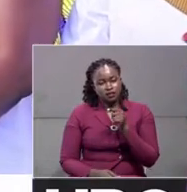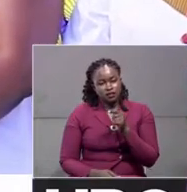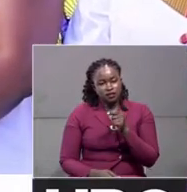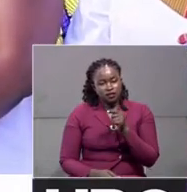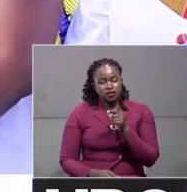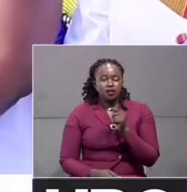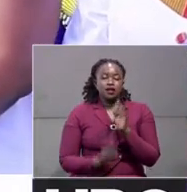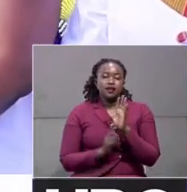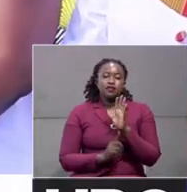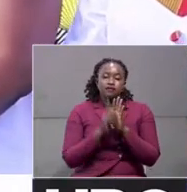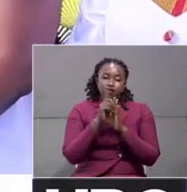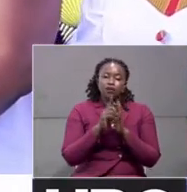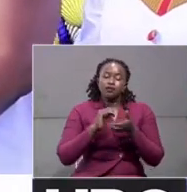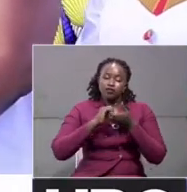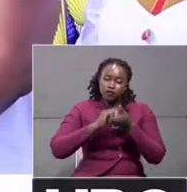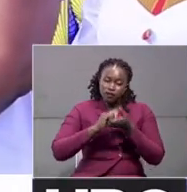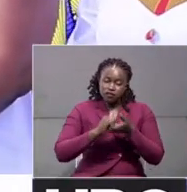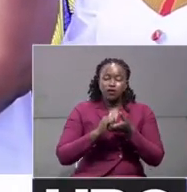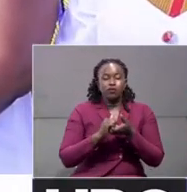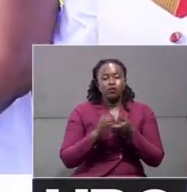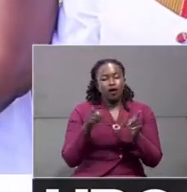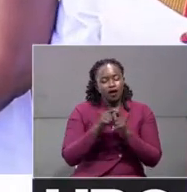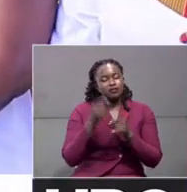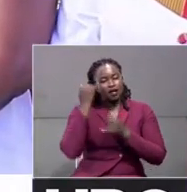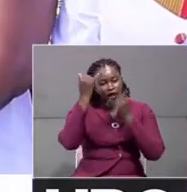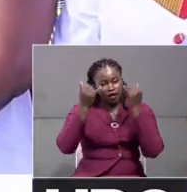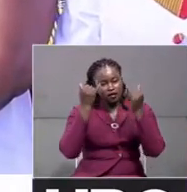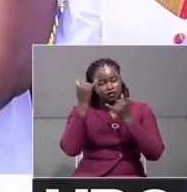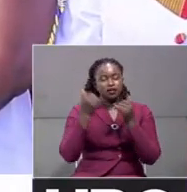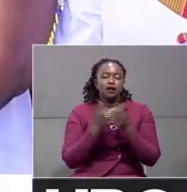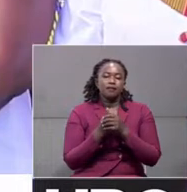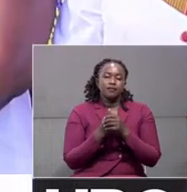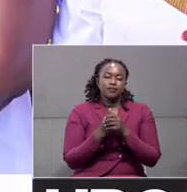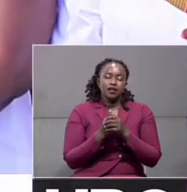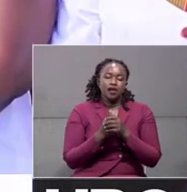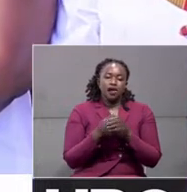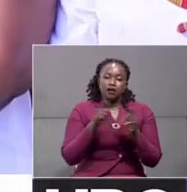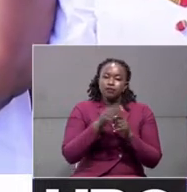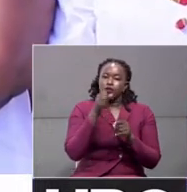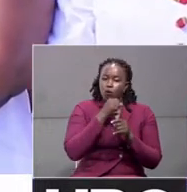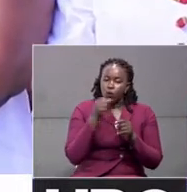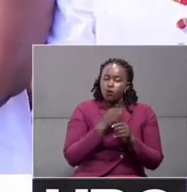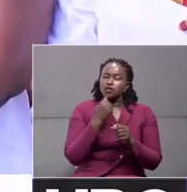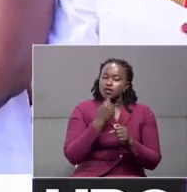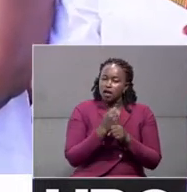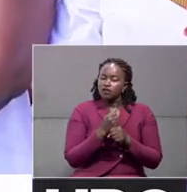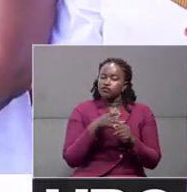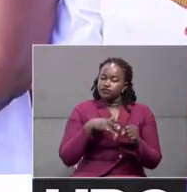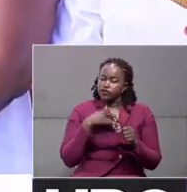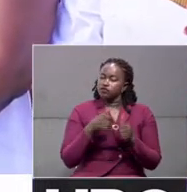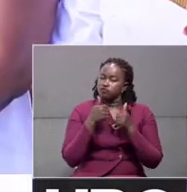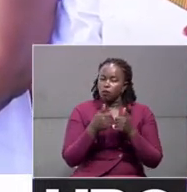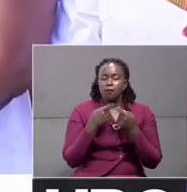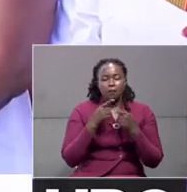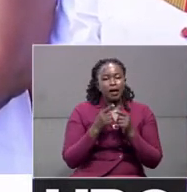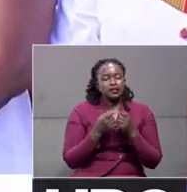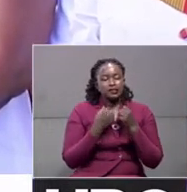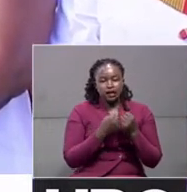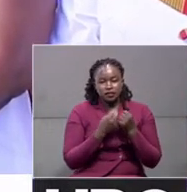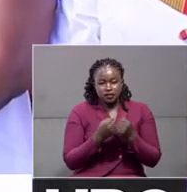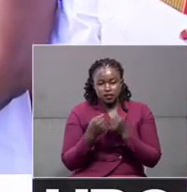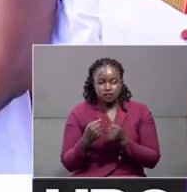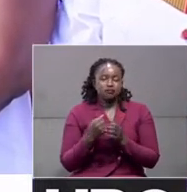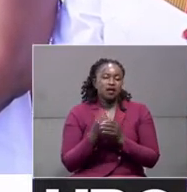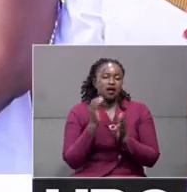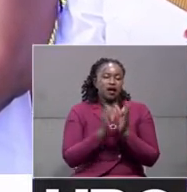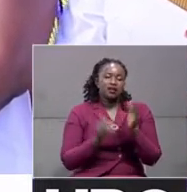a development of a circle as an idea has been birthed by the old girls, though we are constrained with